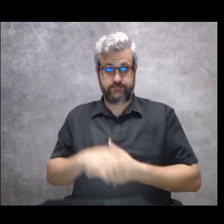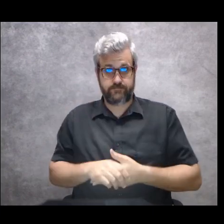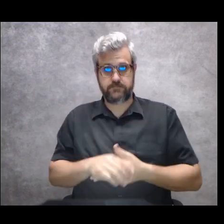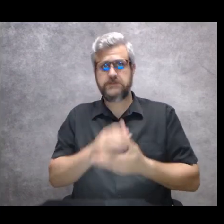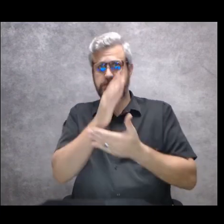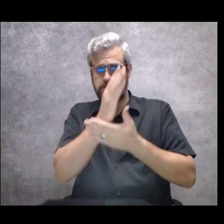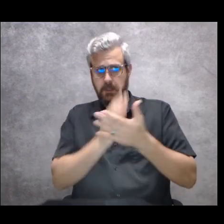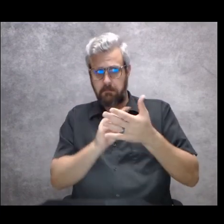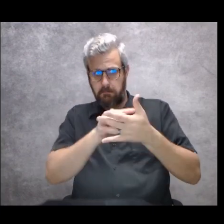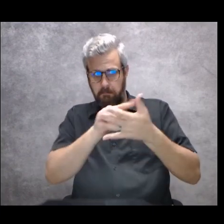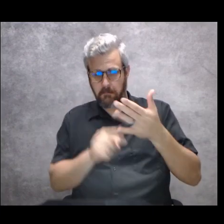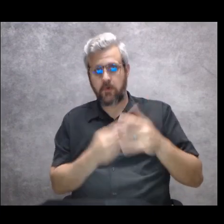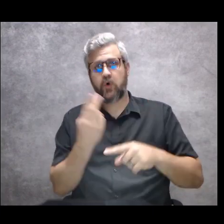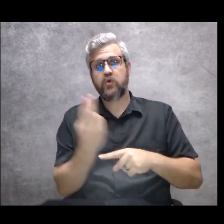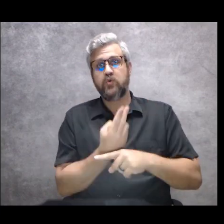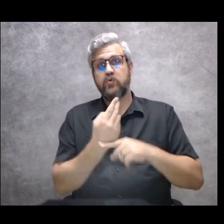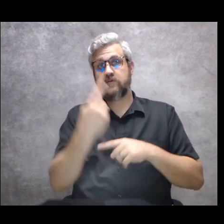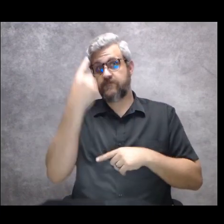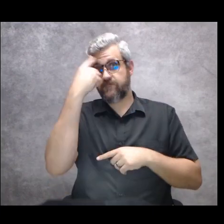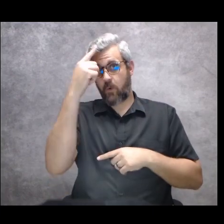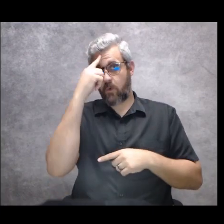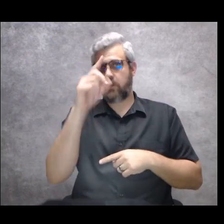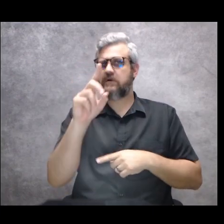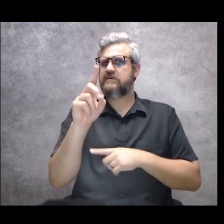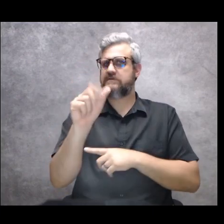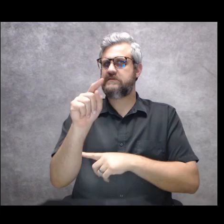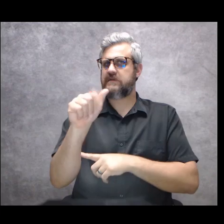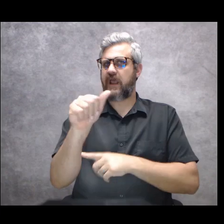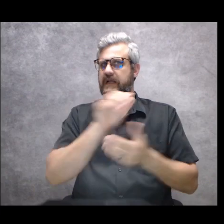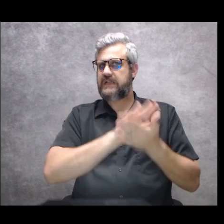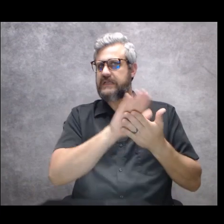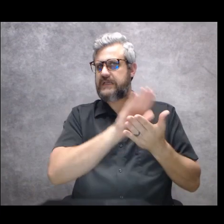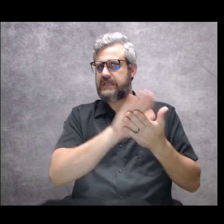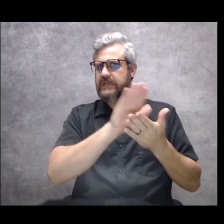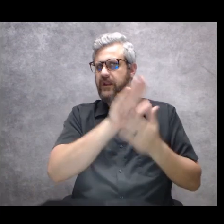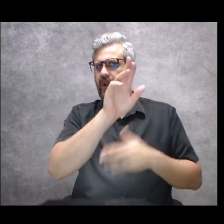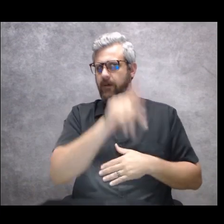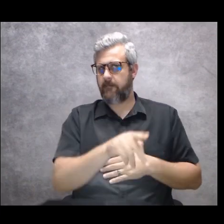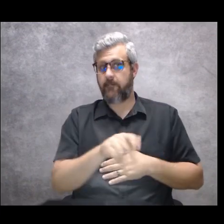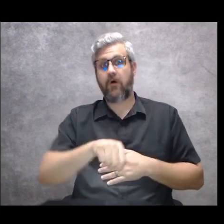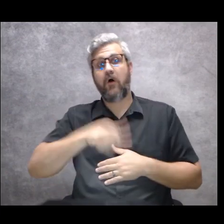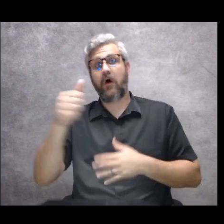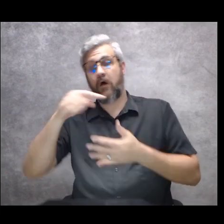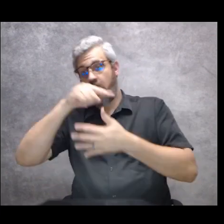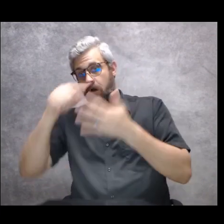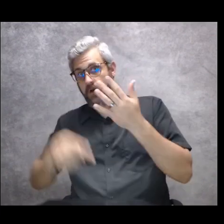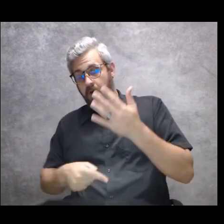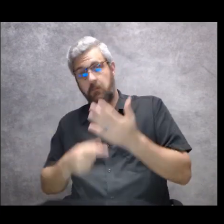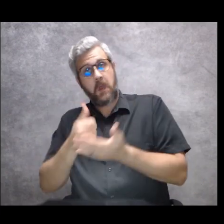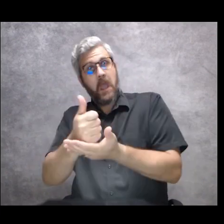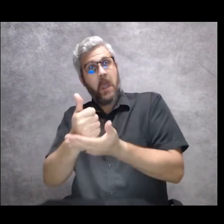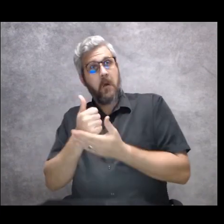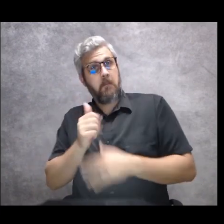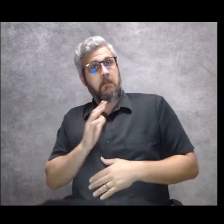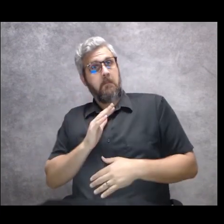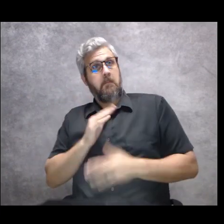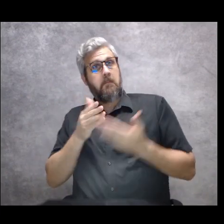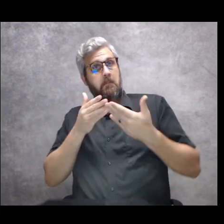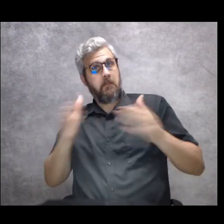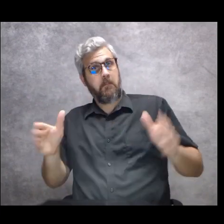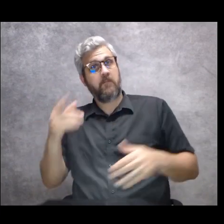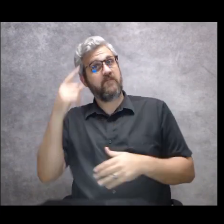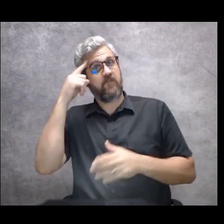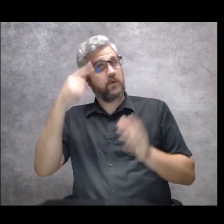Some of these you will use for data cleanup, and then some of them may just be helpful for you in general, such as